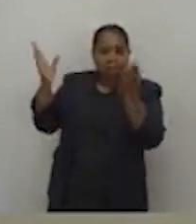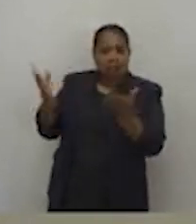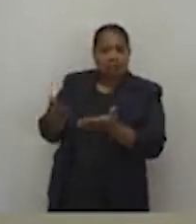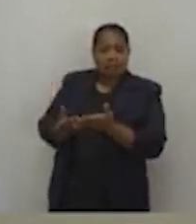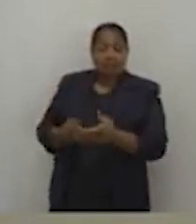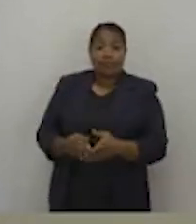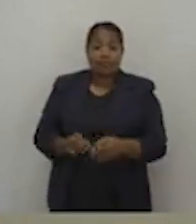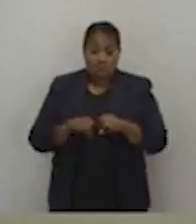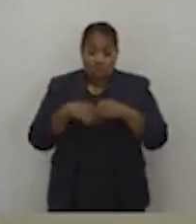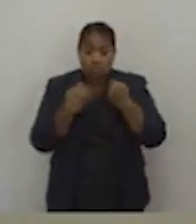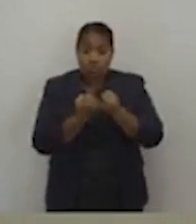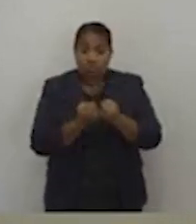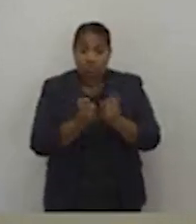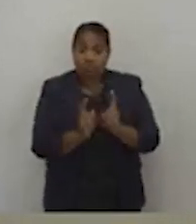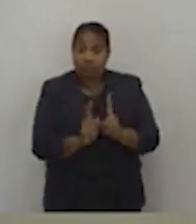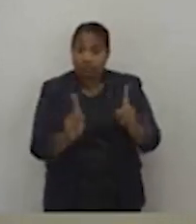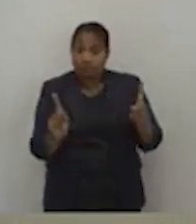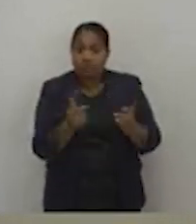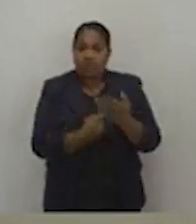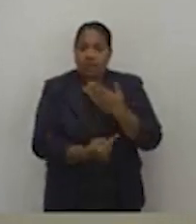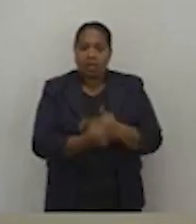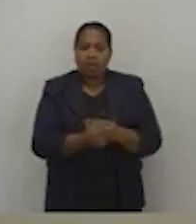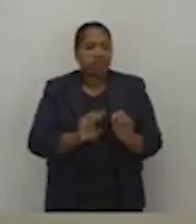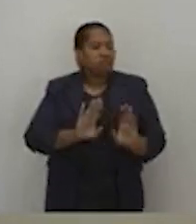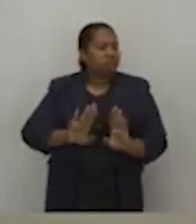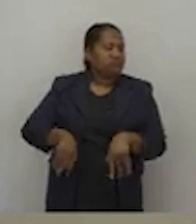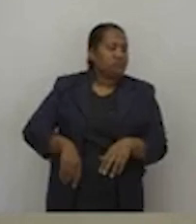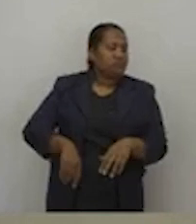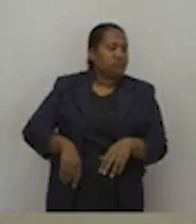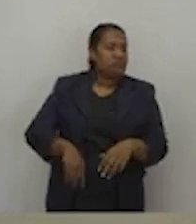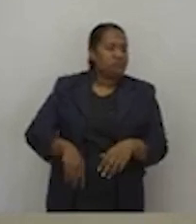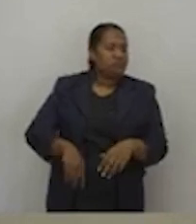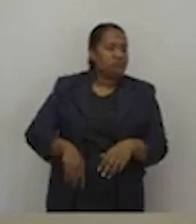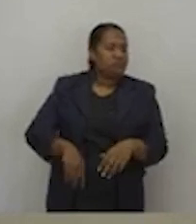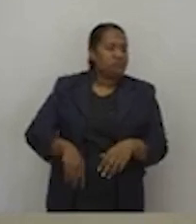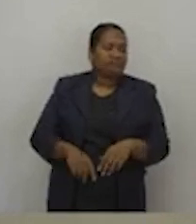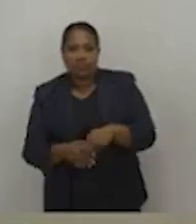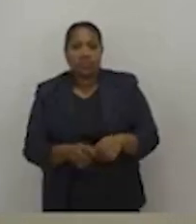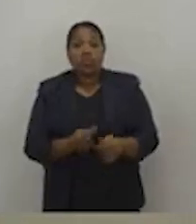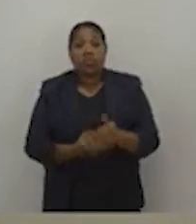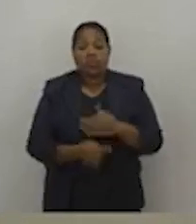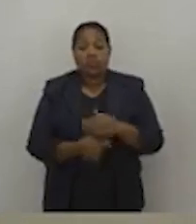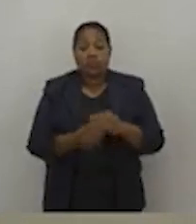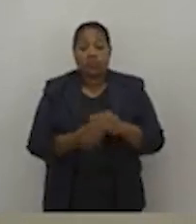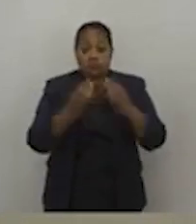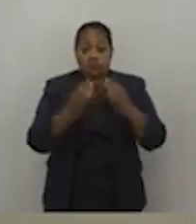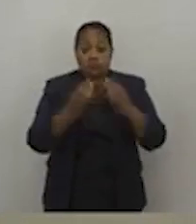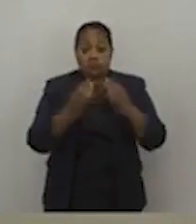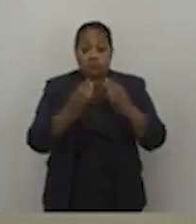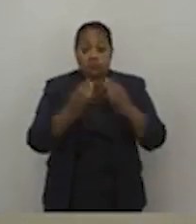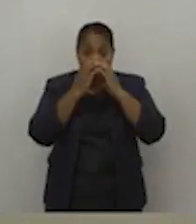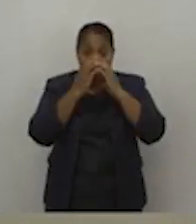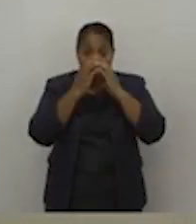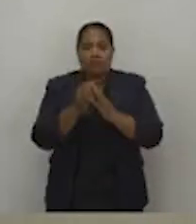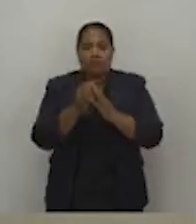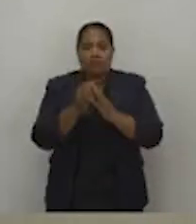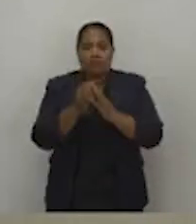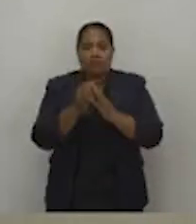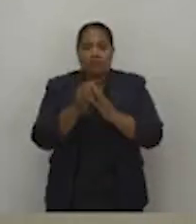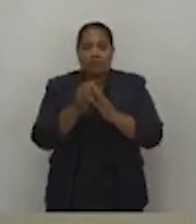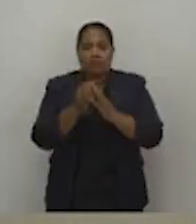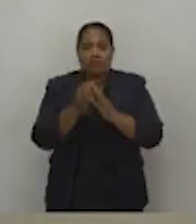has been ignored. Masks have gathered dust tucked away in drawers, and businesses went back